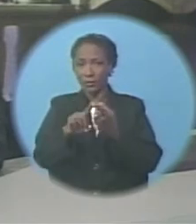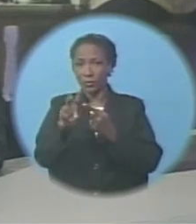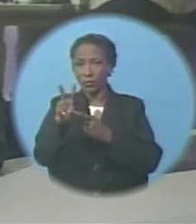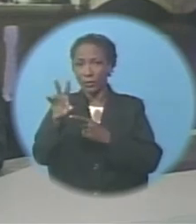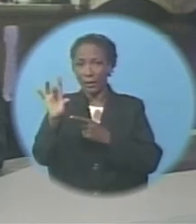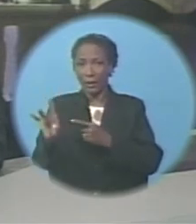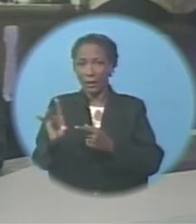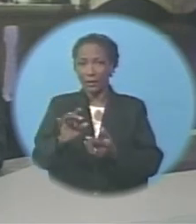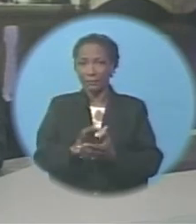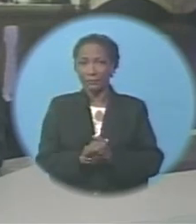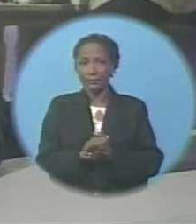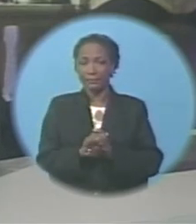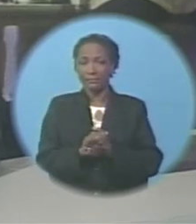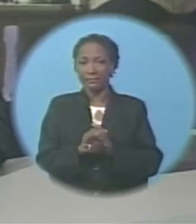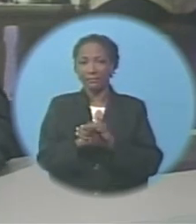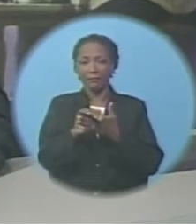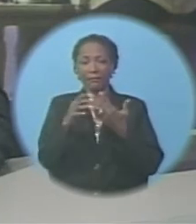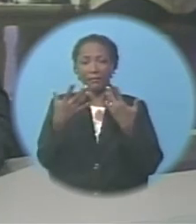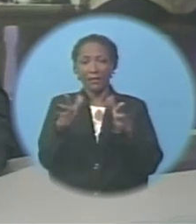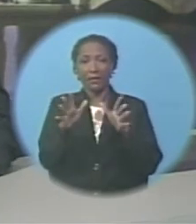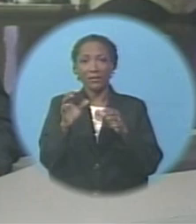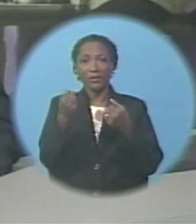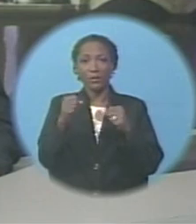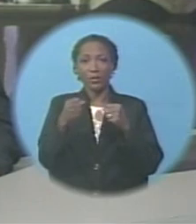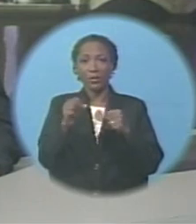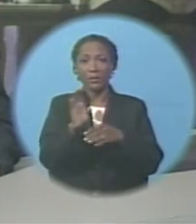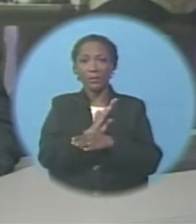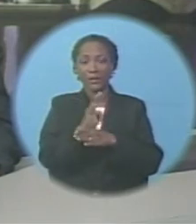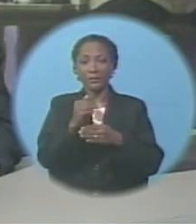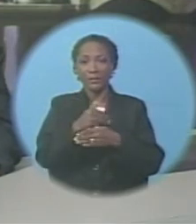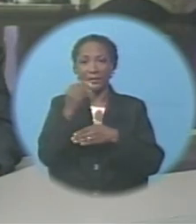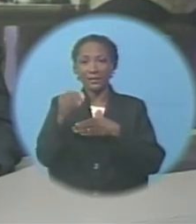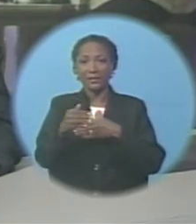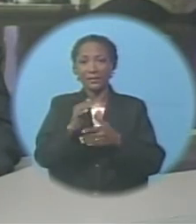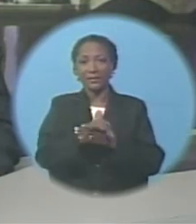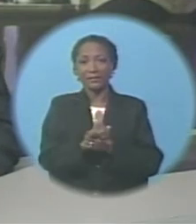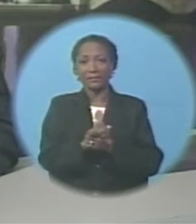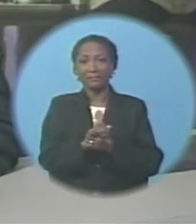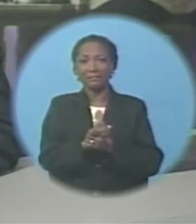28th. Well, that's a look at sports, the business. That's next.